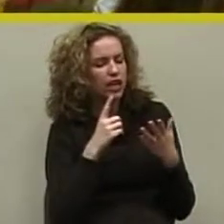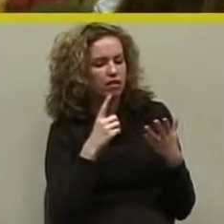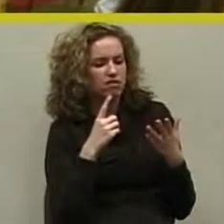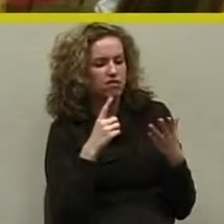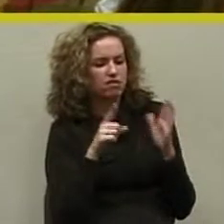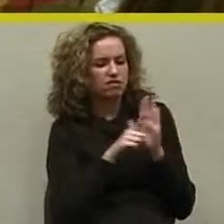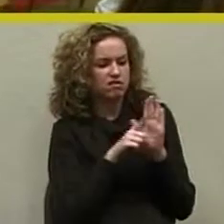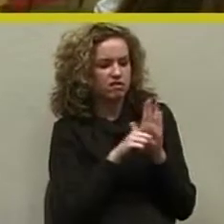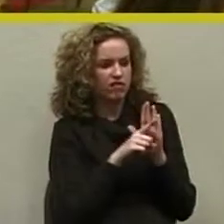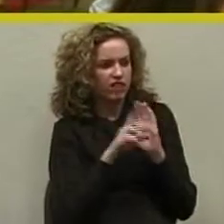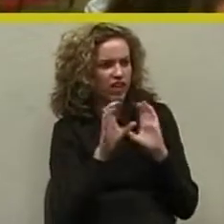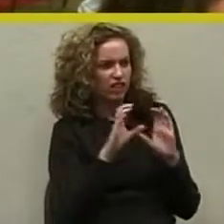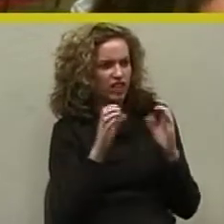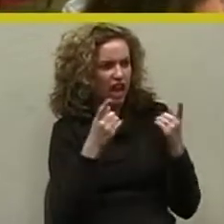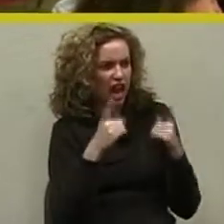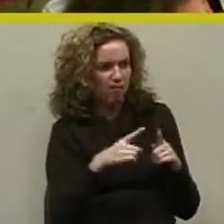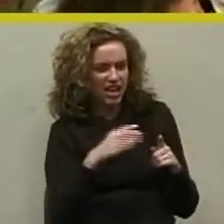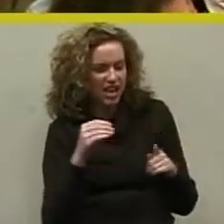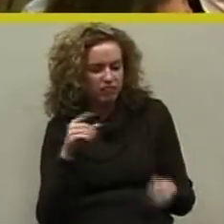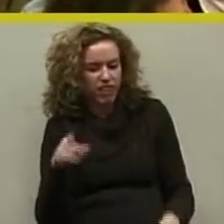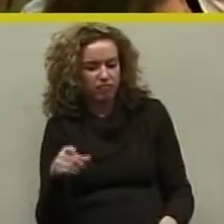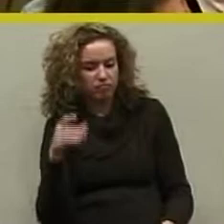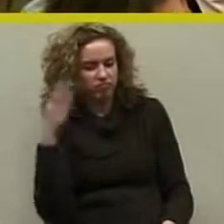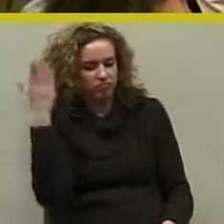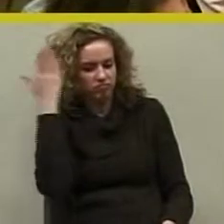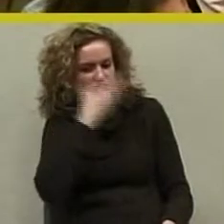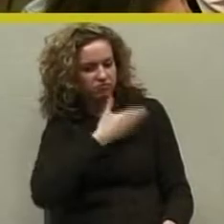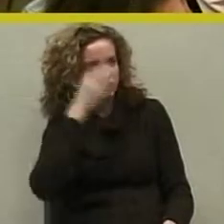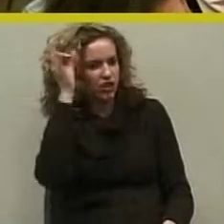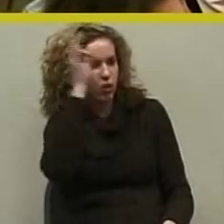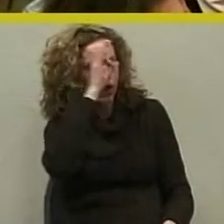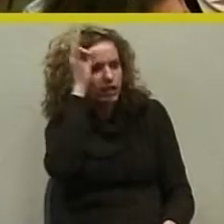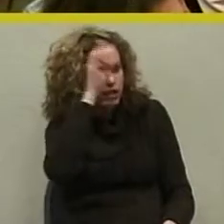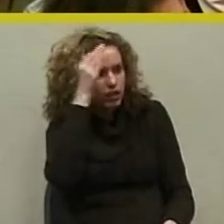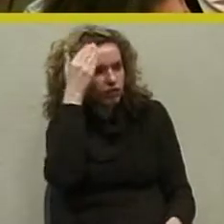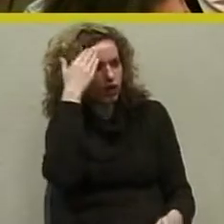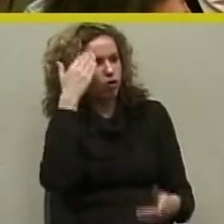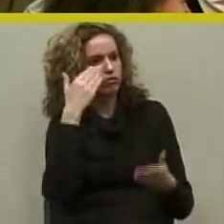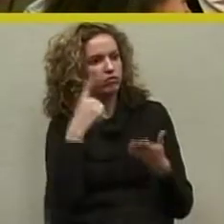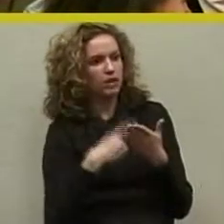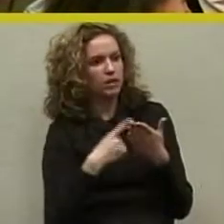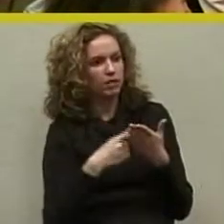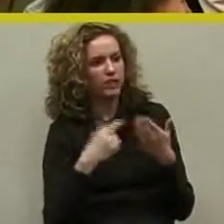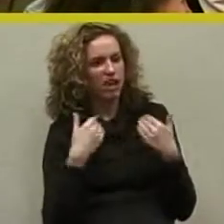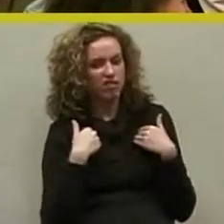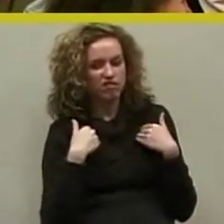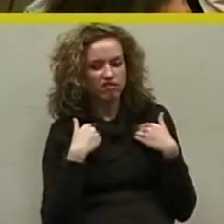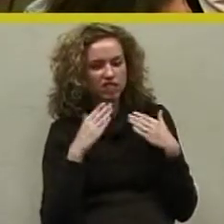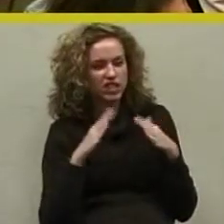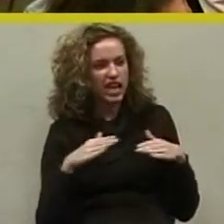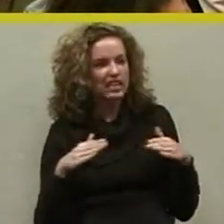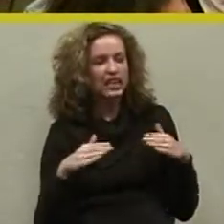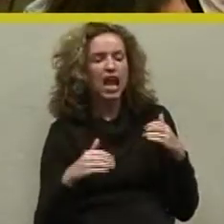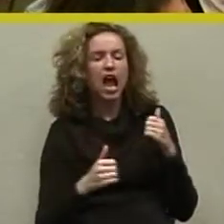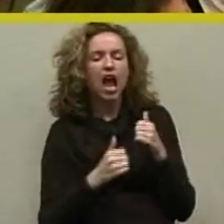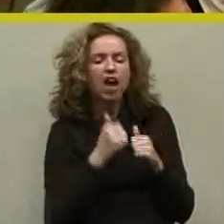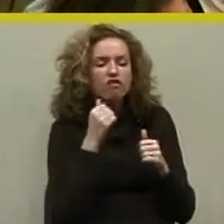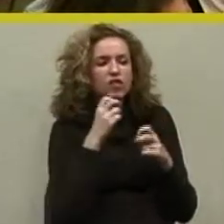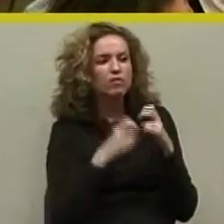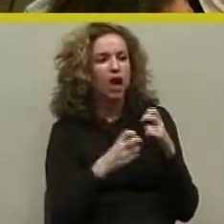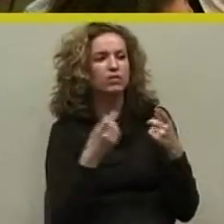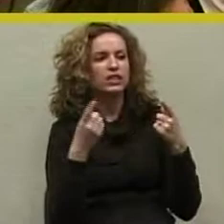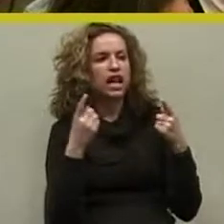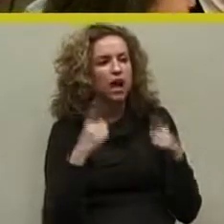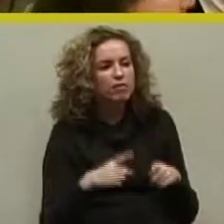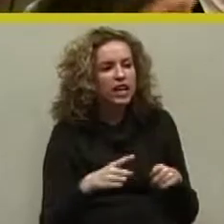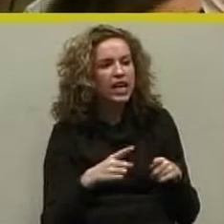Right. And I've been in situations where I've got kids who every single problem behavior is occurring in